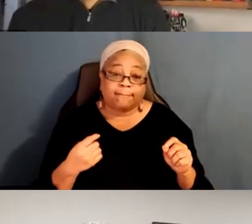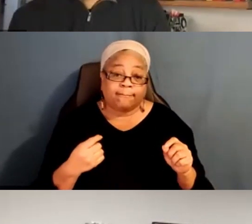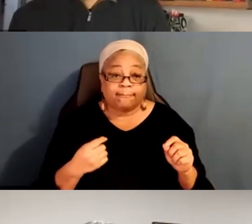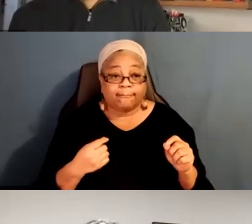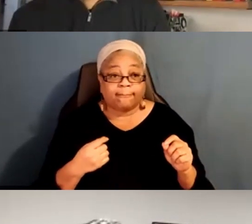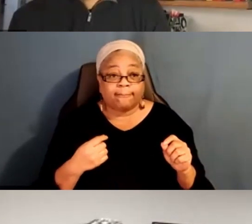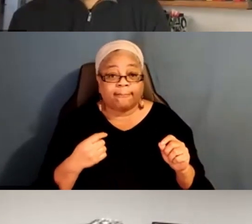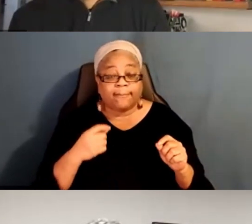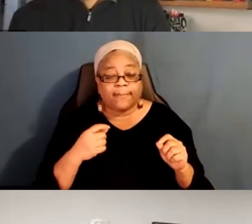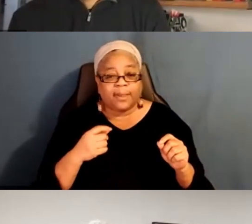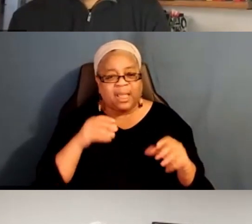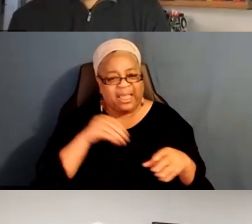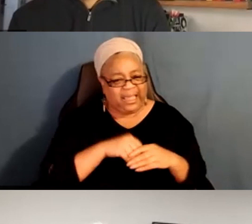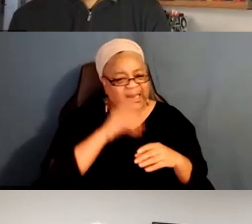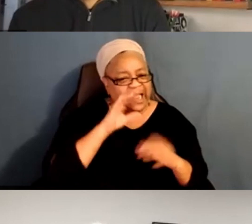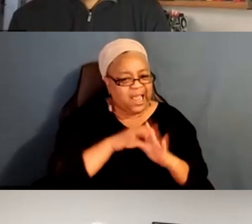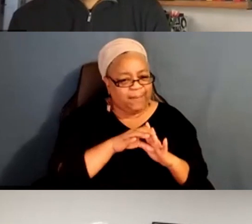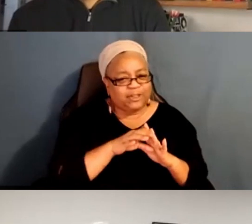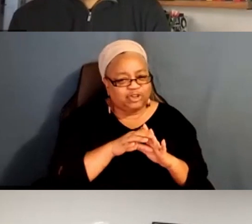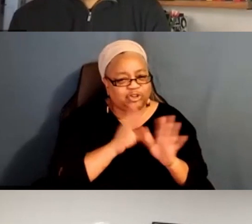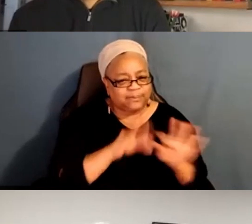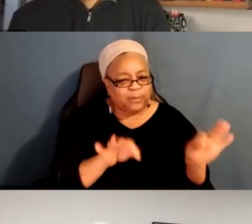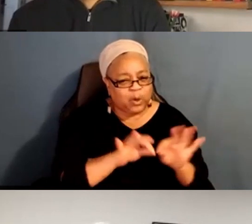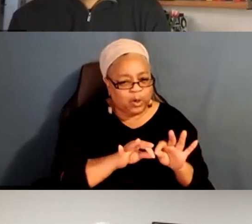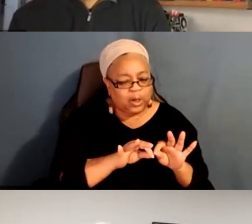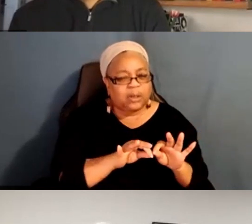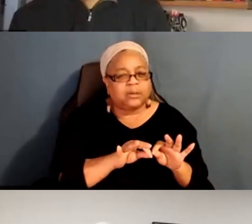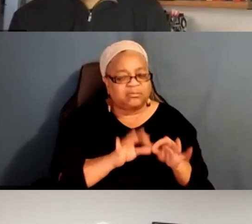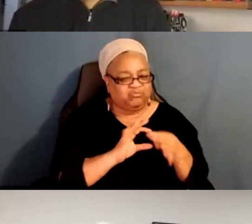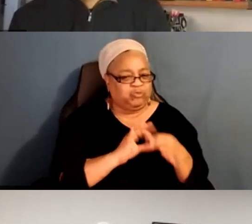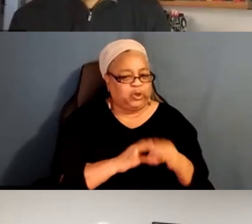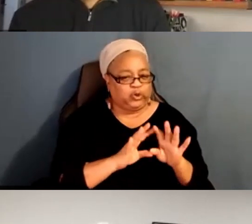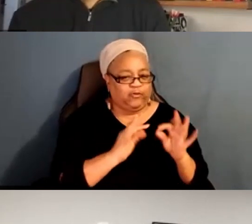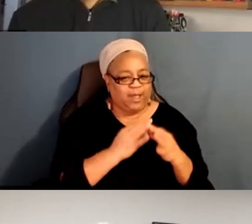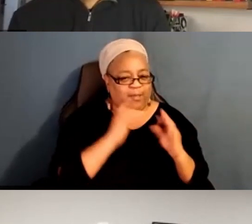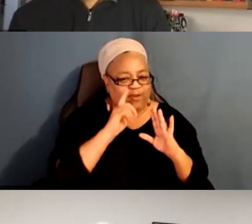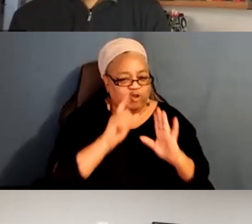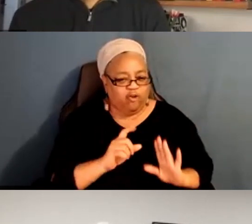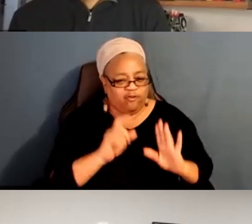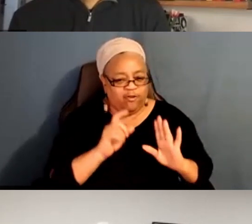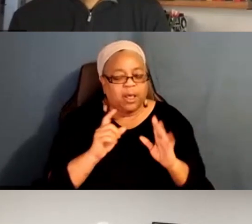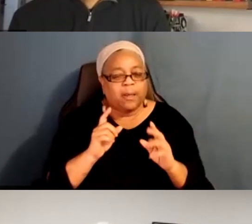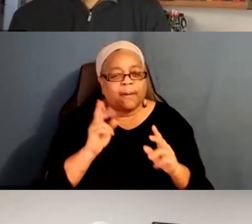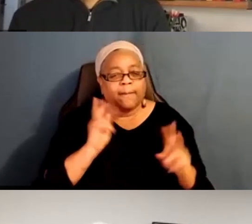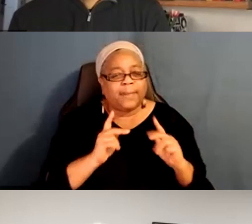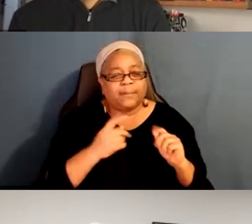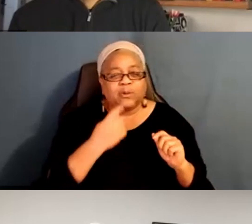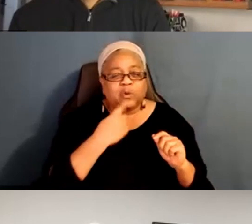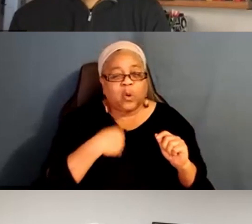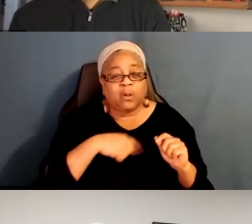in Image Matters, where it was about family photography, where people tell us that family photography says